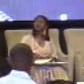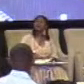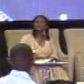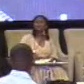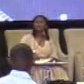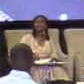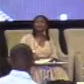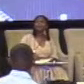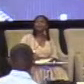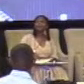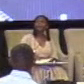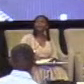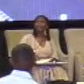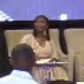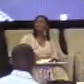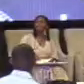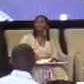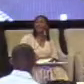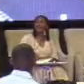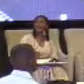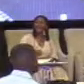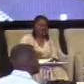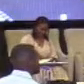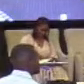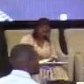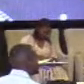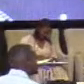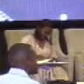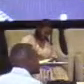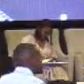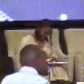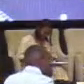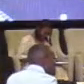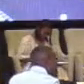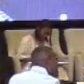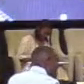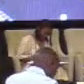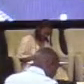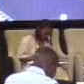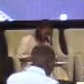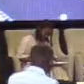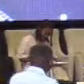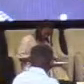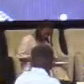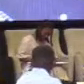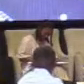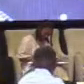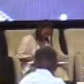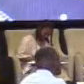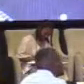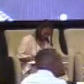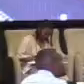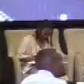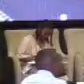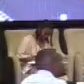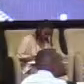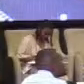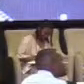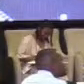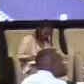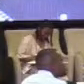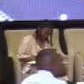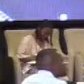in the room right now. Any one of them will answer you. Go ahead. Referring to that question about